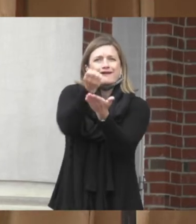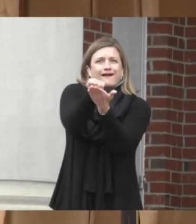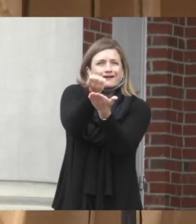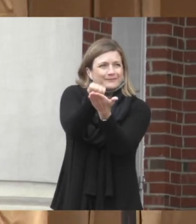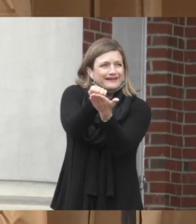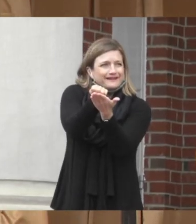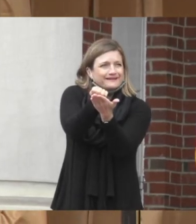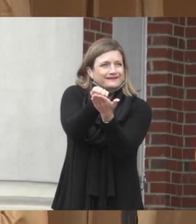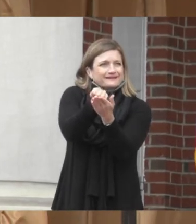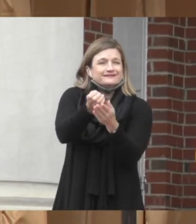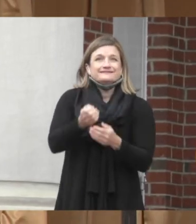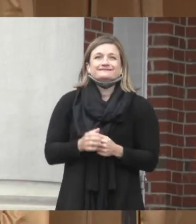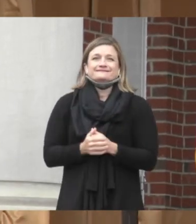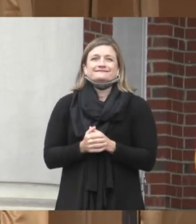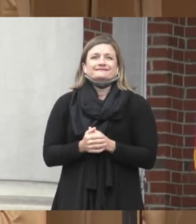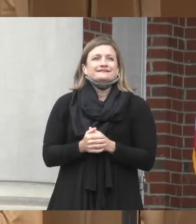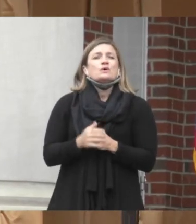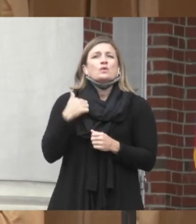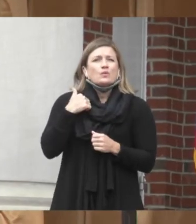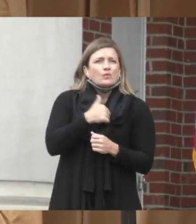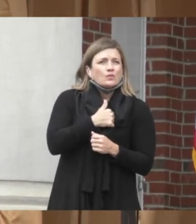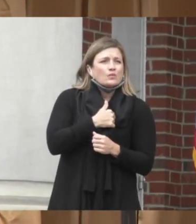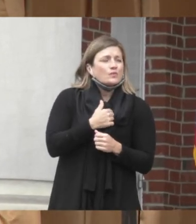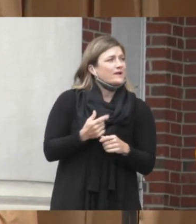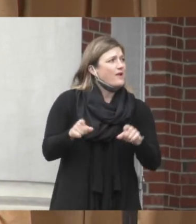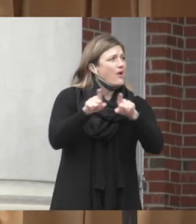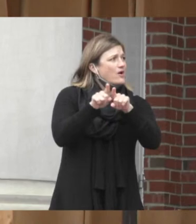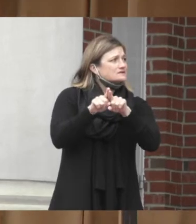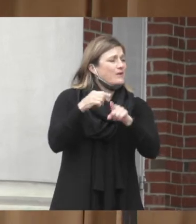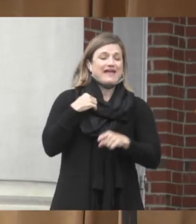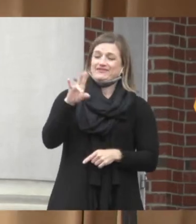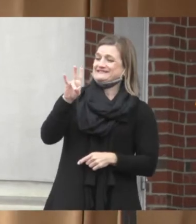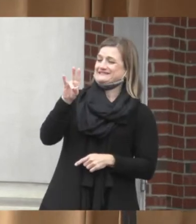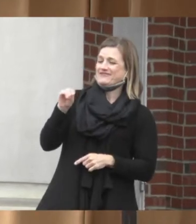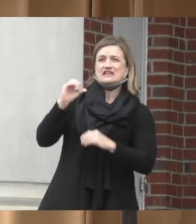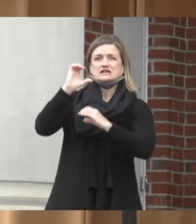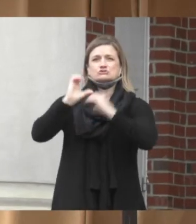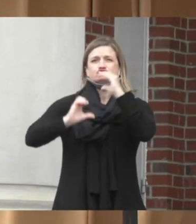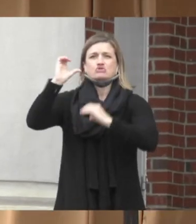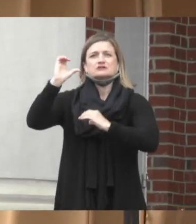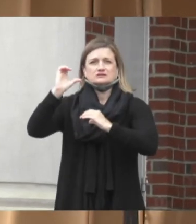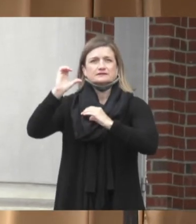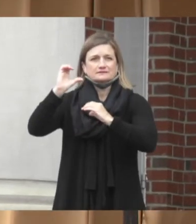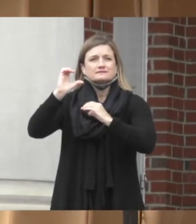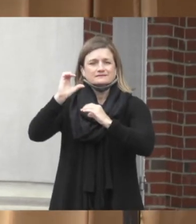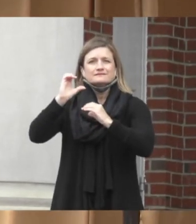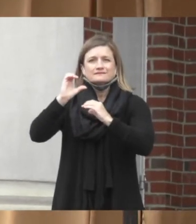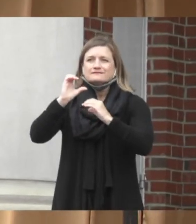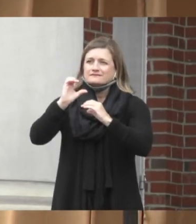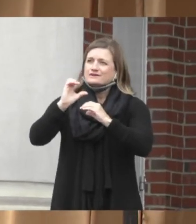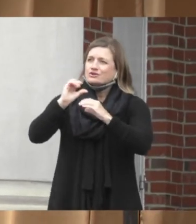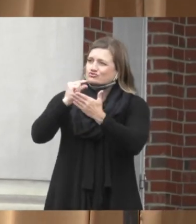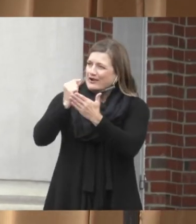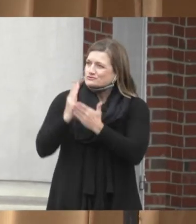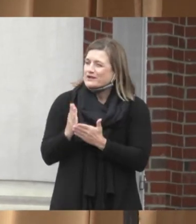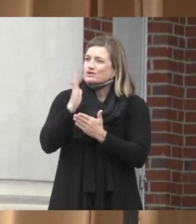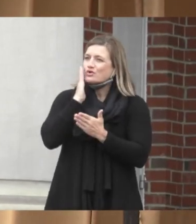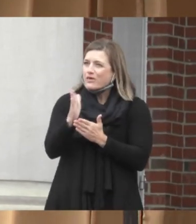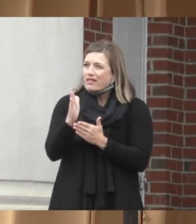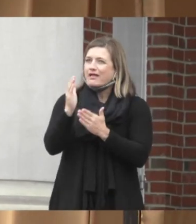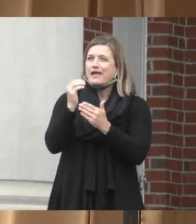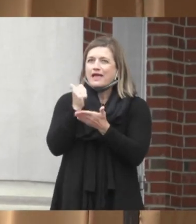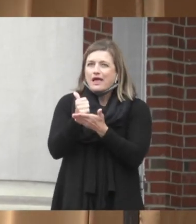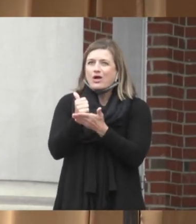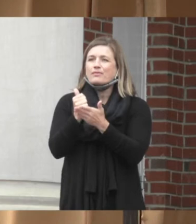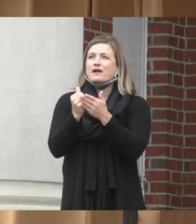towers and businesses behind us. We also have 70 construction technology graduates who will play an important role in the future growth and